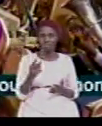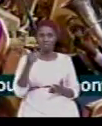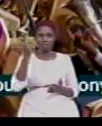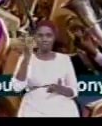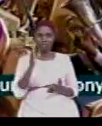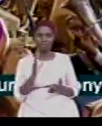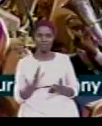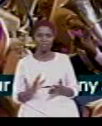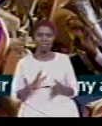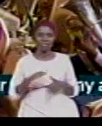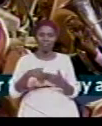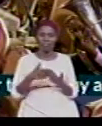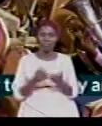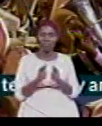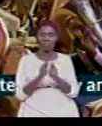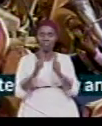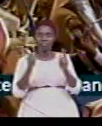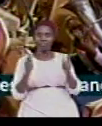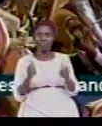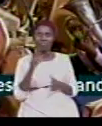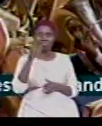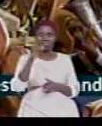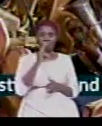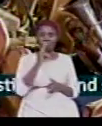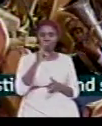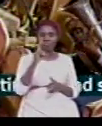God, how great thou